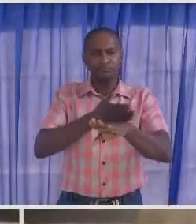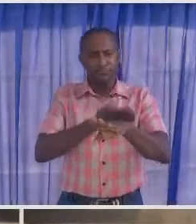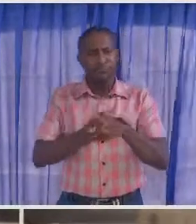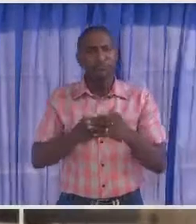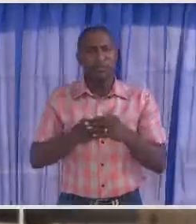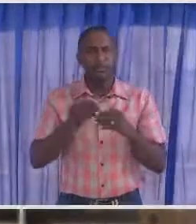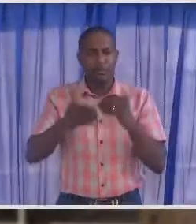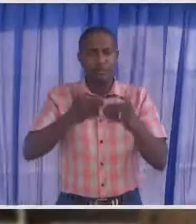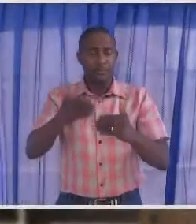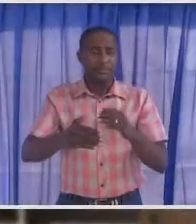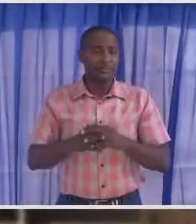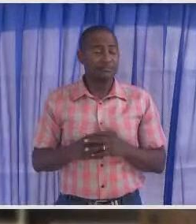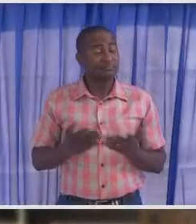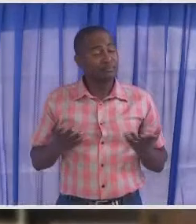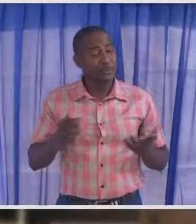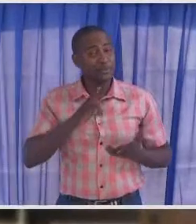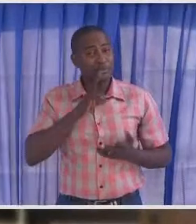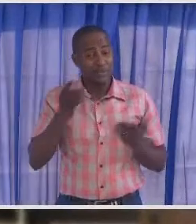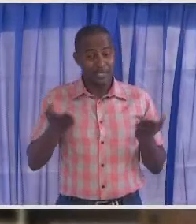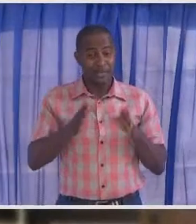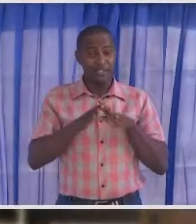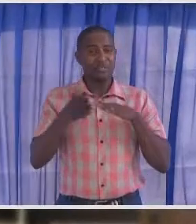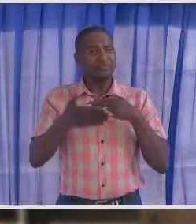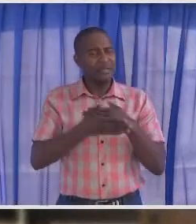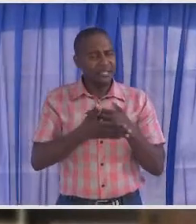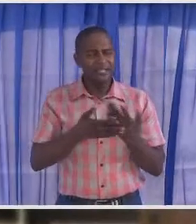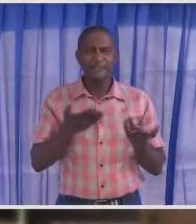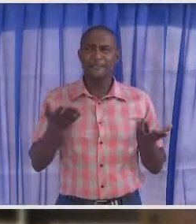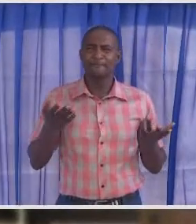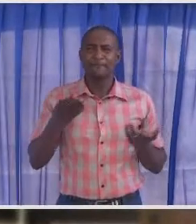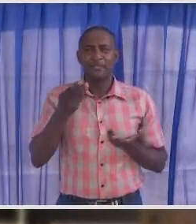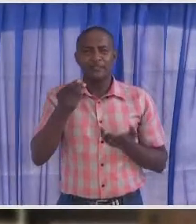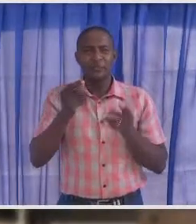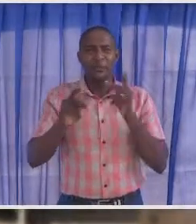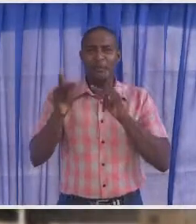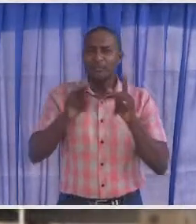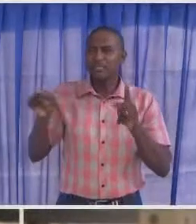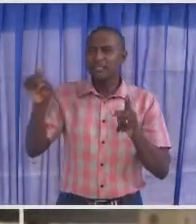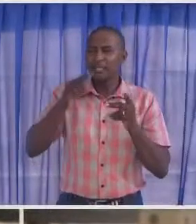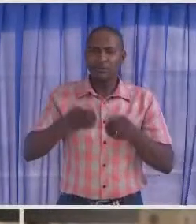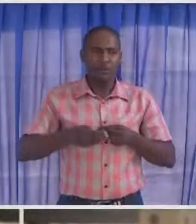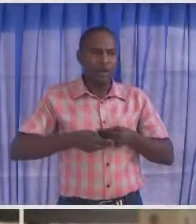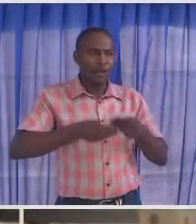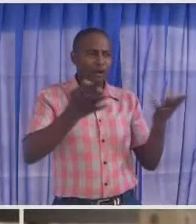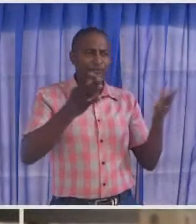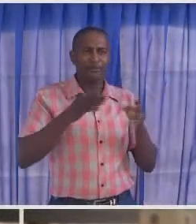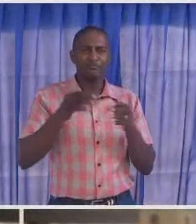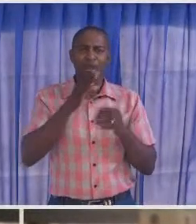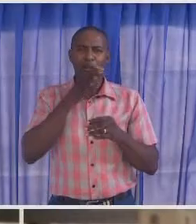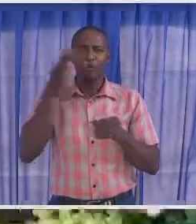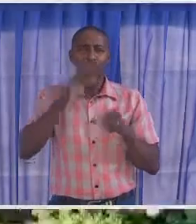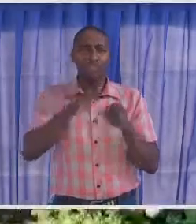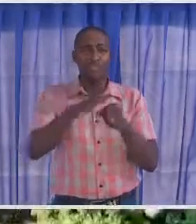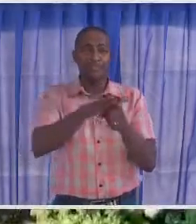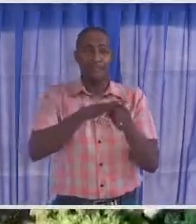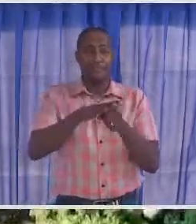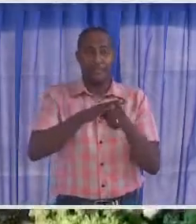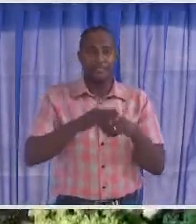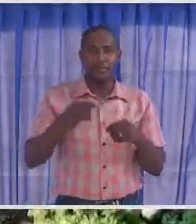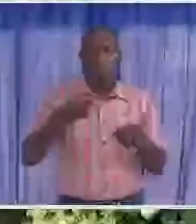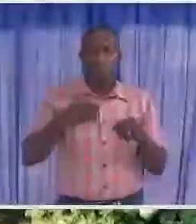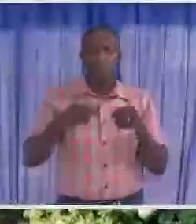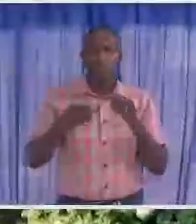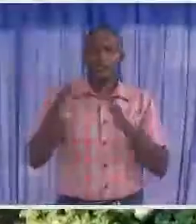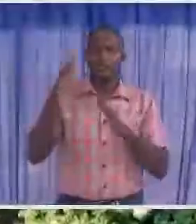produce. Well, in Jamaica, there's quite a bit of processing occurring in the agricultural space. We were primarily a primary